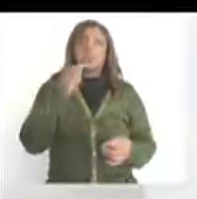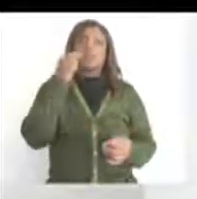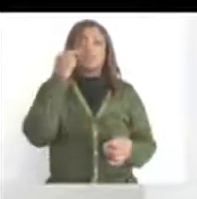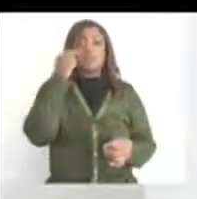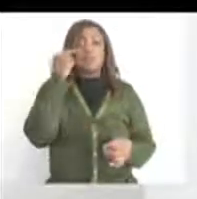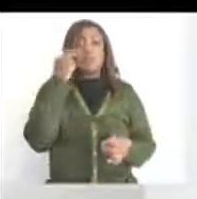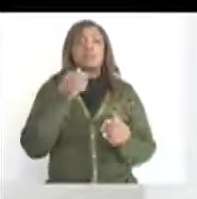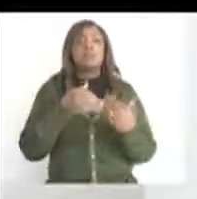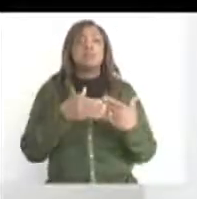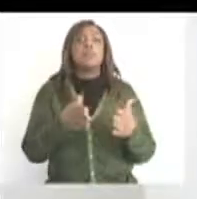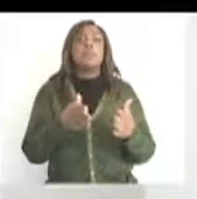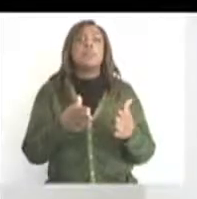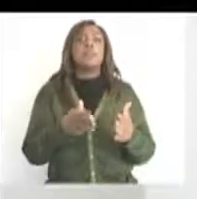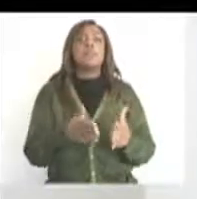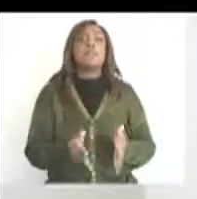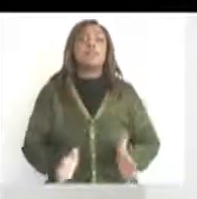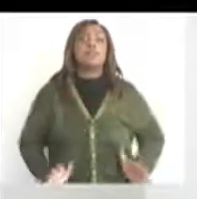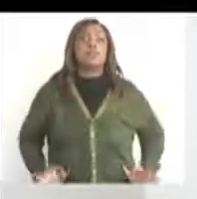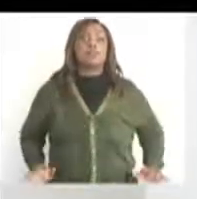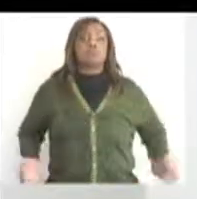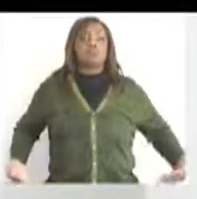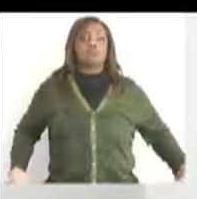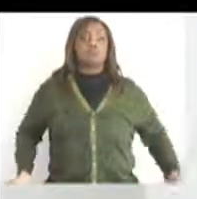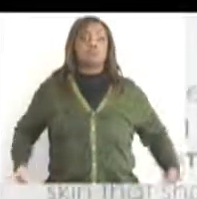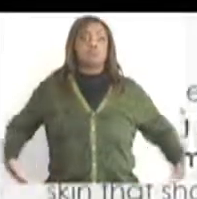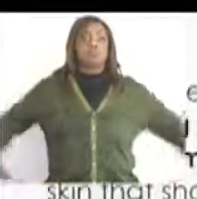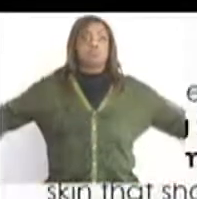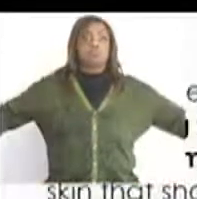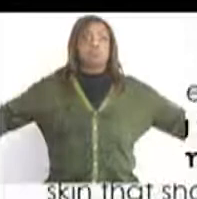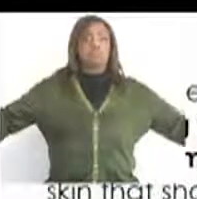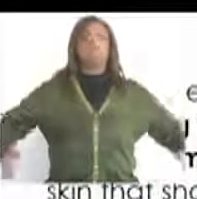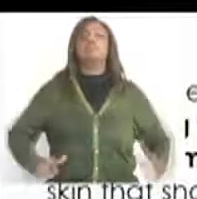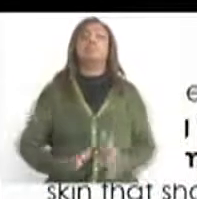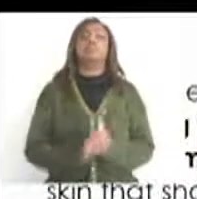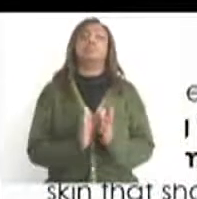page 16. Chanel, page 16.